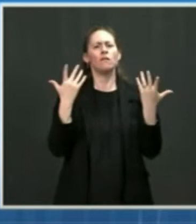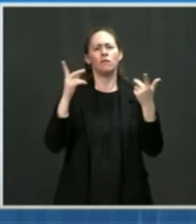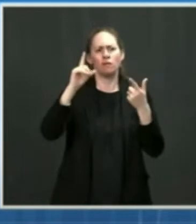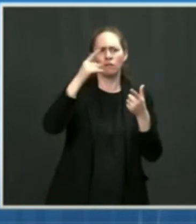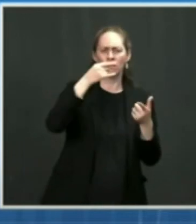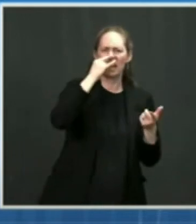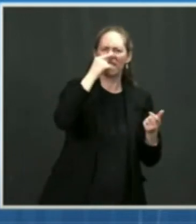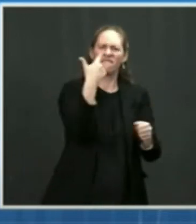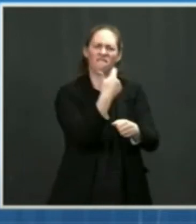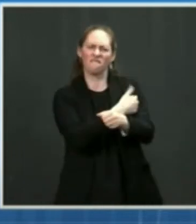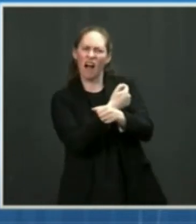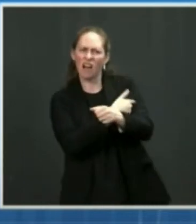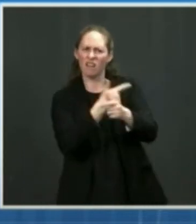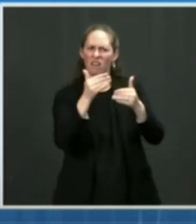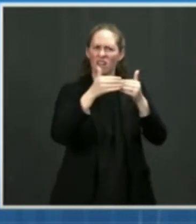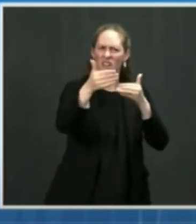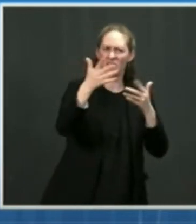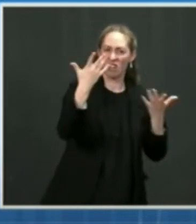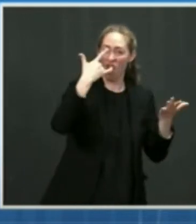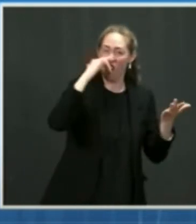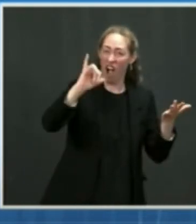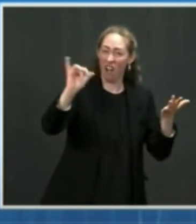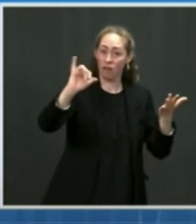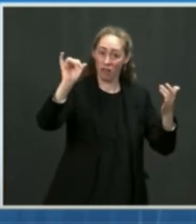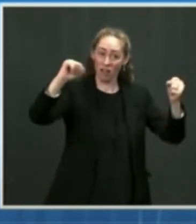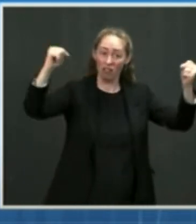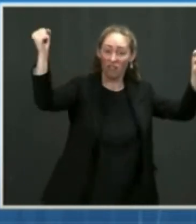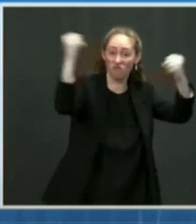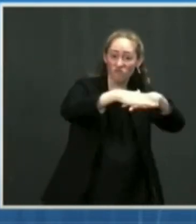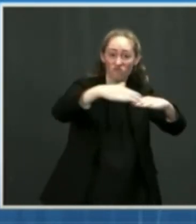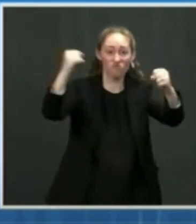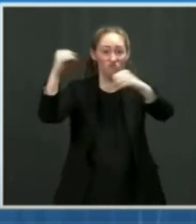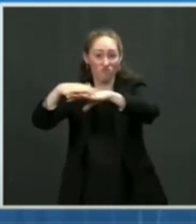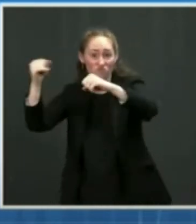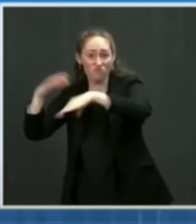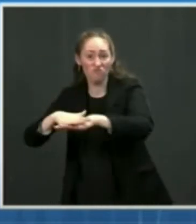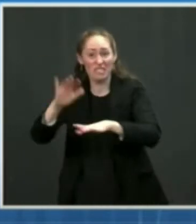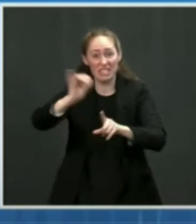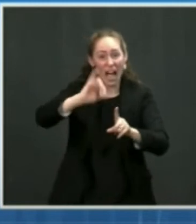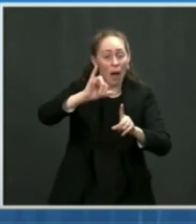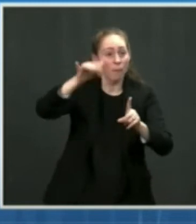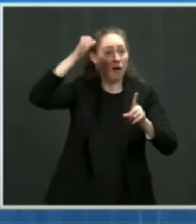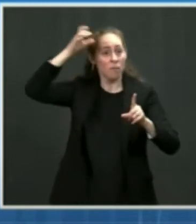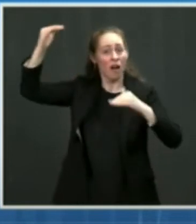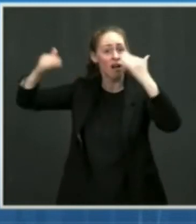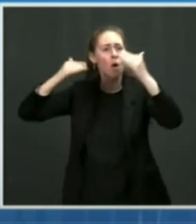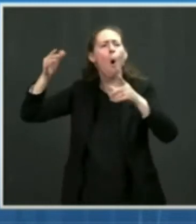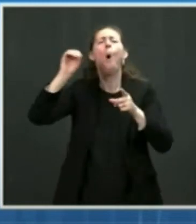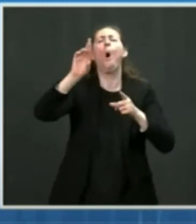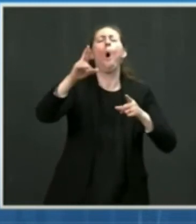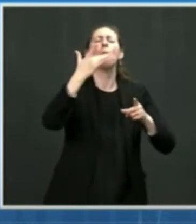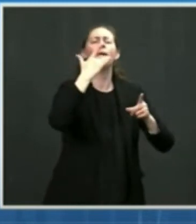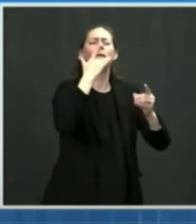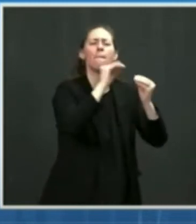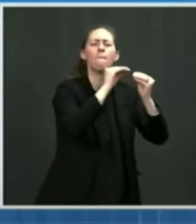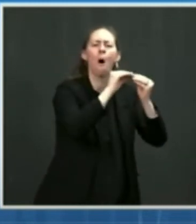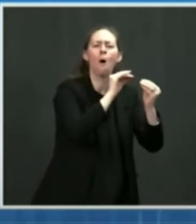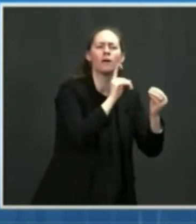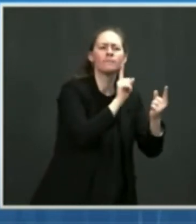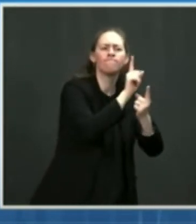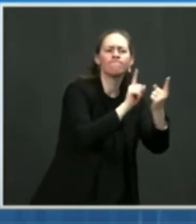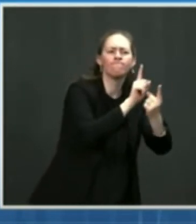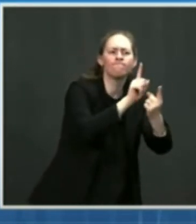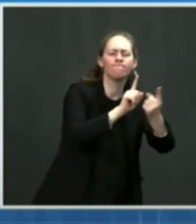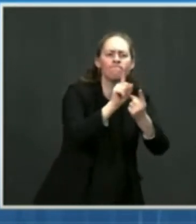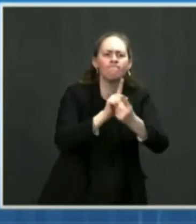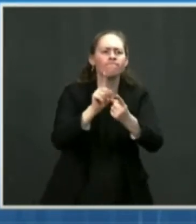at mass vaccination sites and pharmacies, or do you anticipate that more of the vaccine would be distributed to pediatricians' offices and the